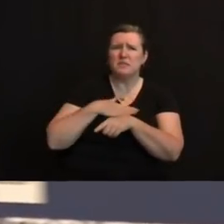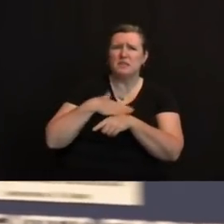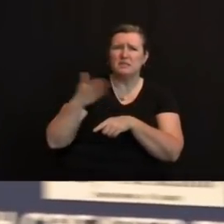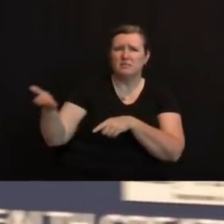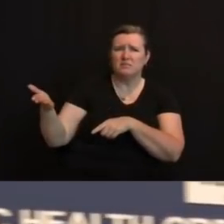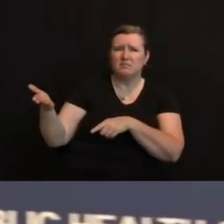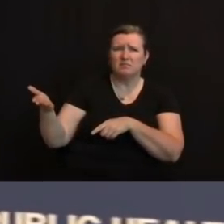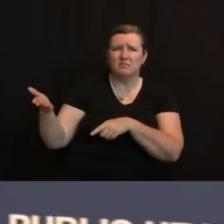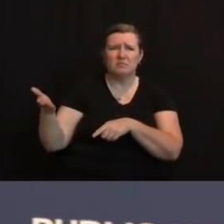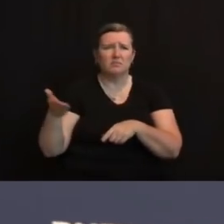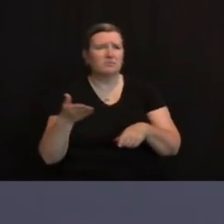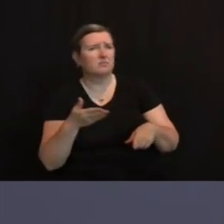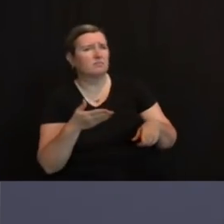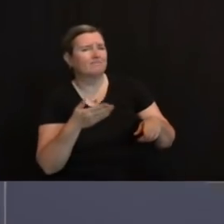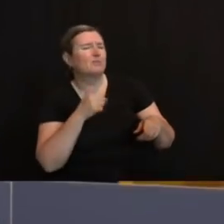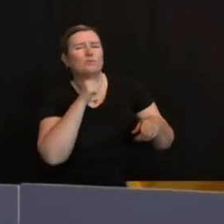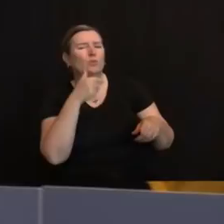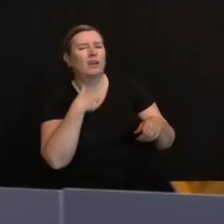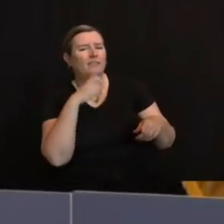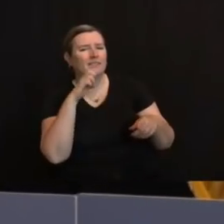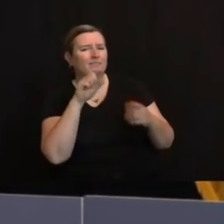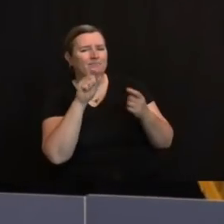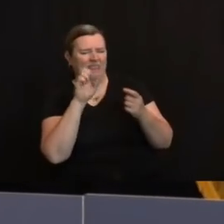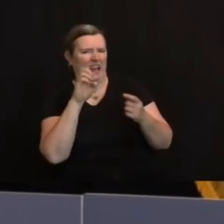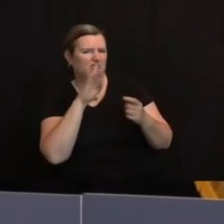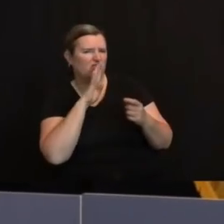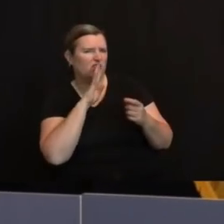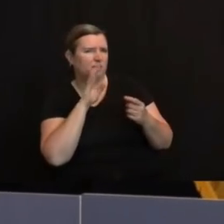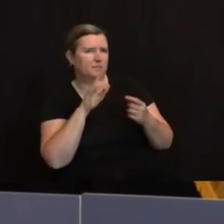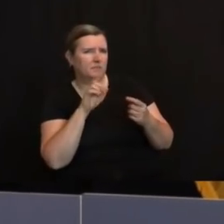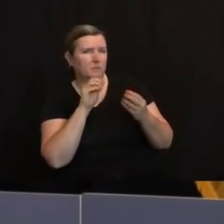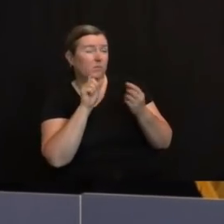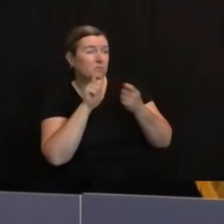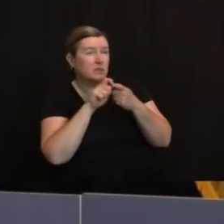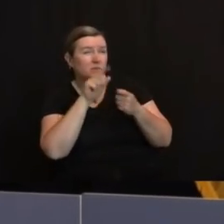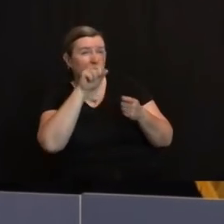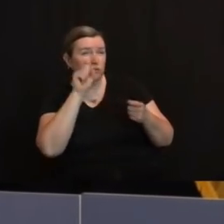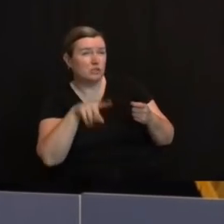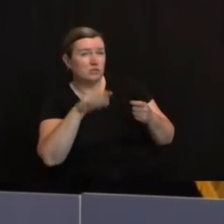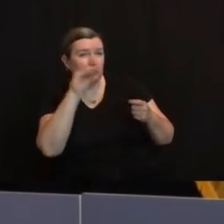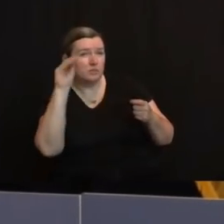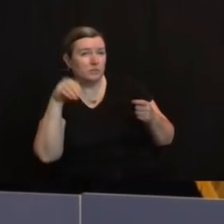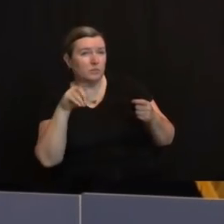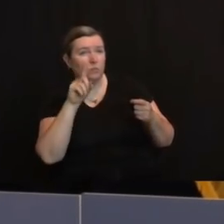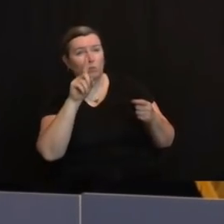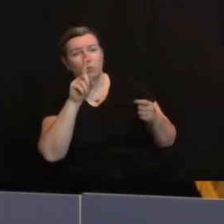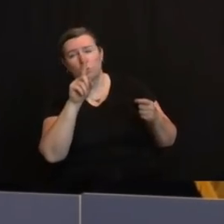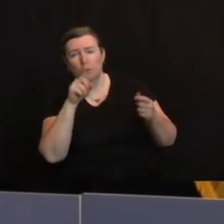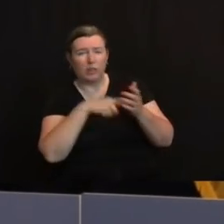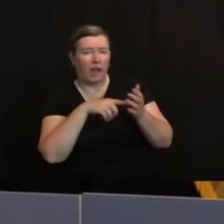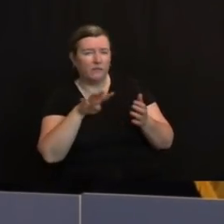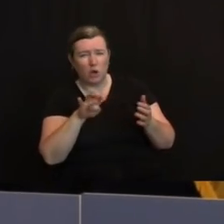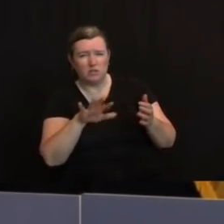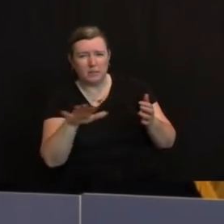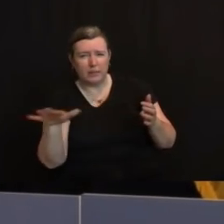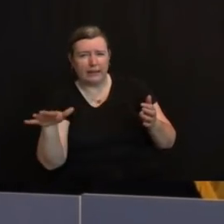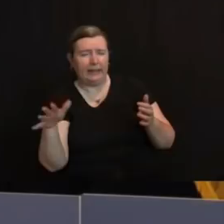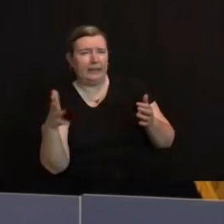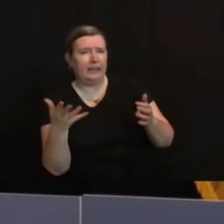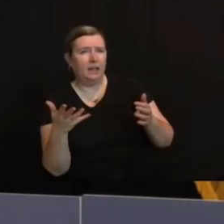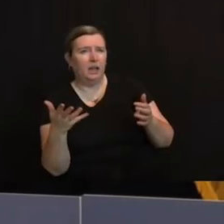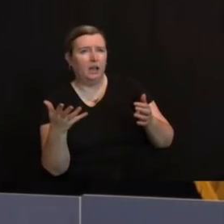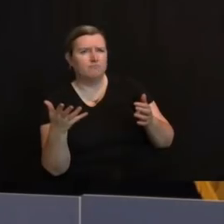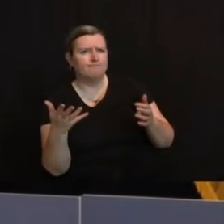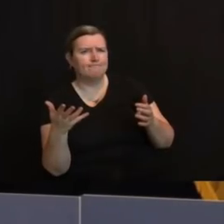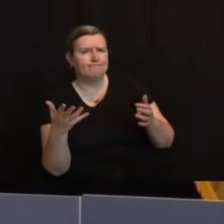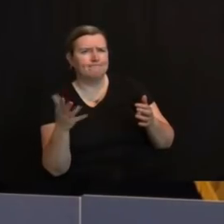I don't have the exact breakdown as far as those numbers go. Certainly the majority, and probably the wrong thing to say to reporter, don't quote